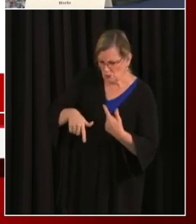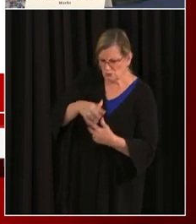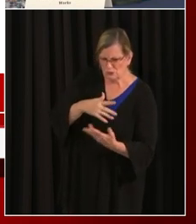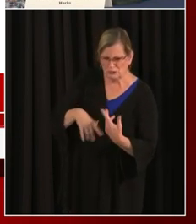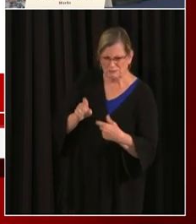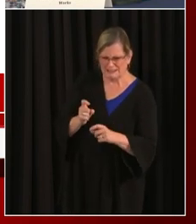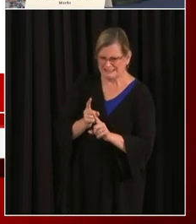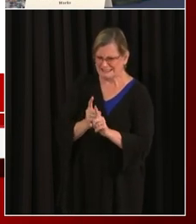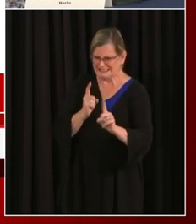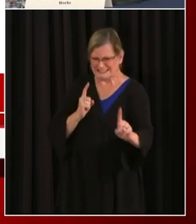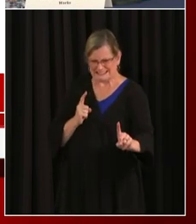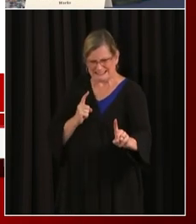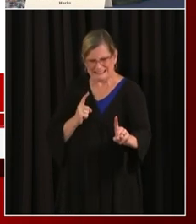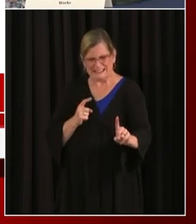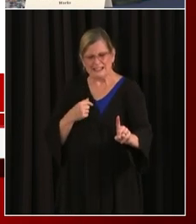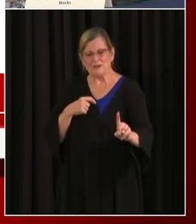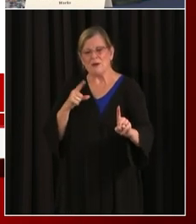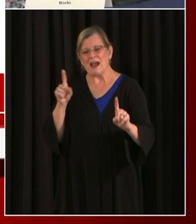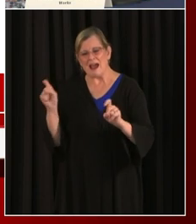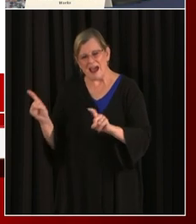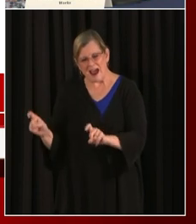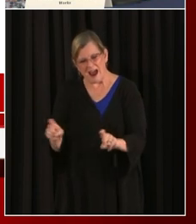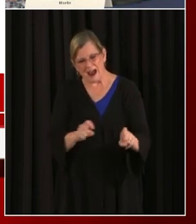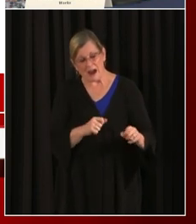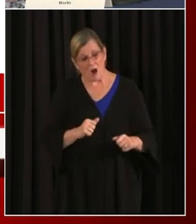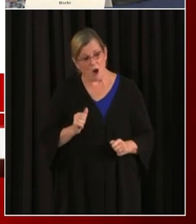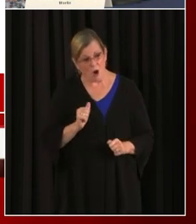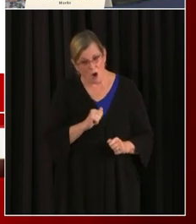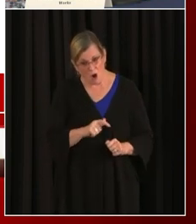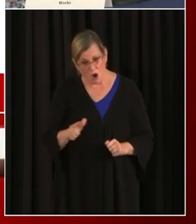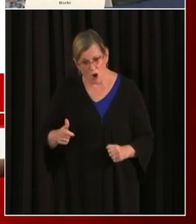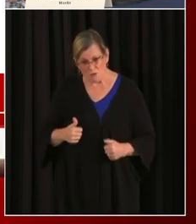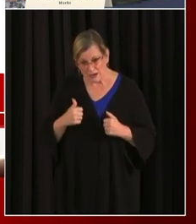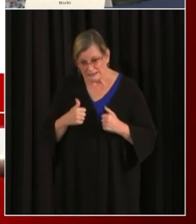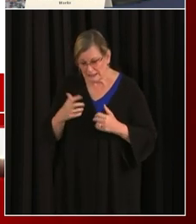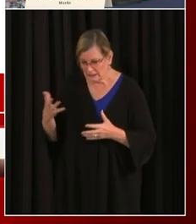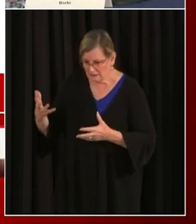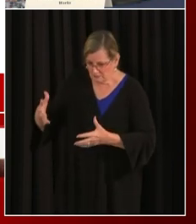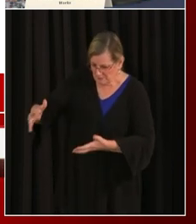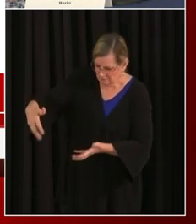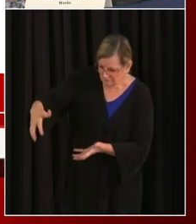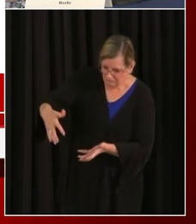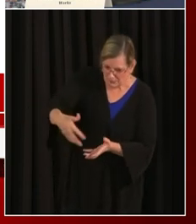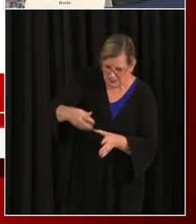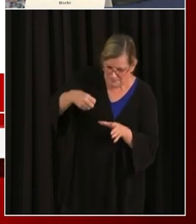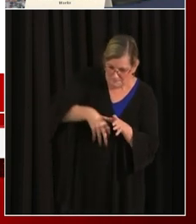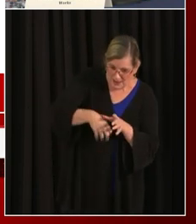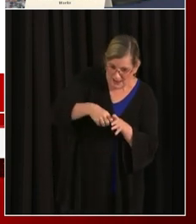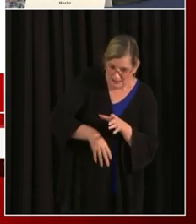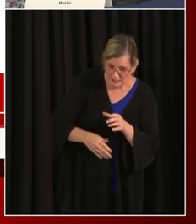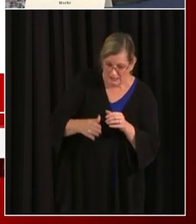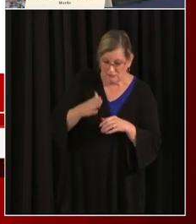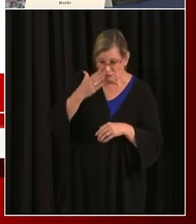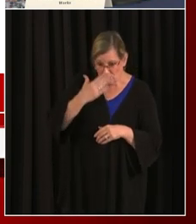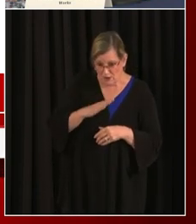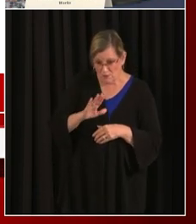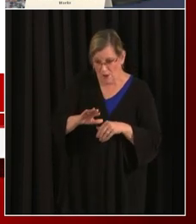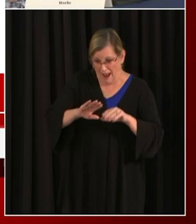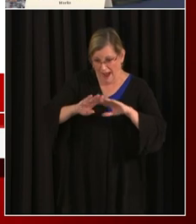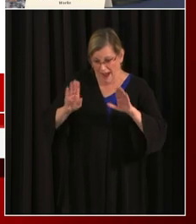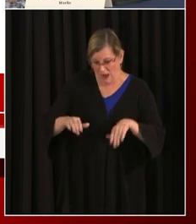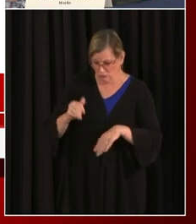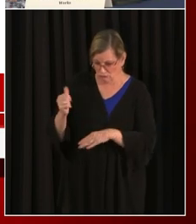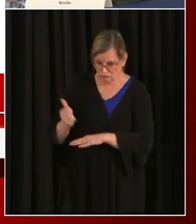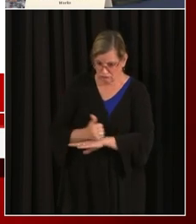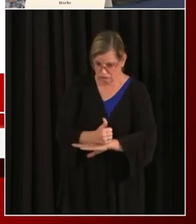do it that way, so we'll be asking residents to bag their leaves and put them in front of their houses, in the tree